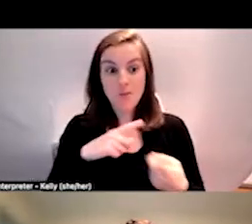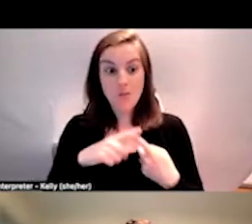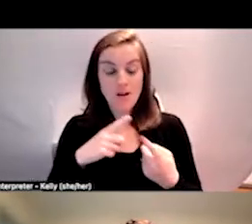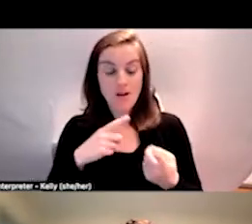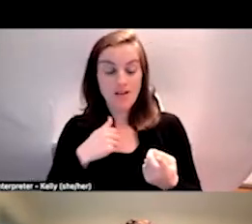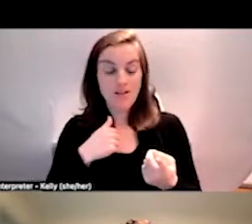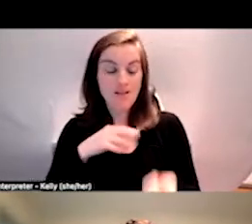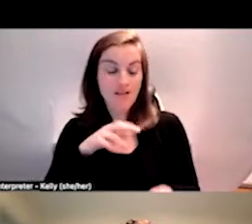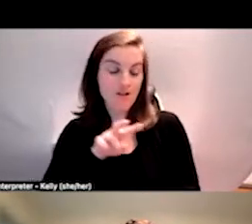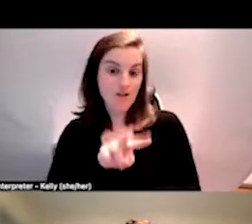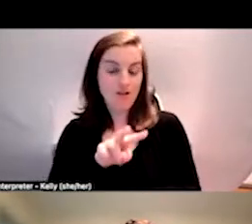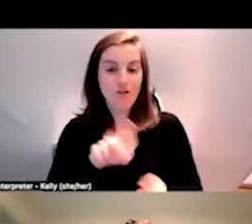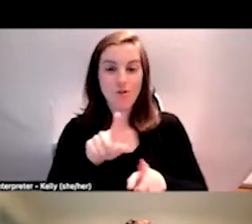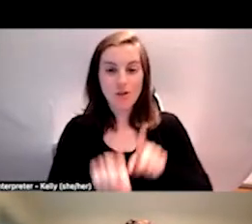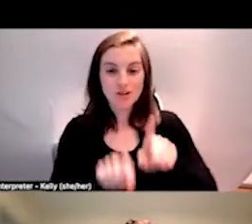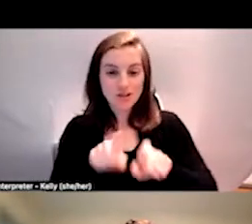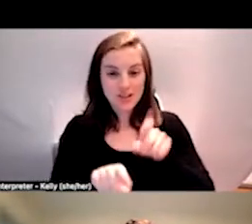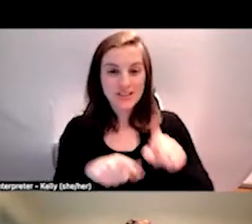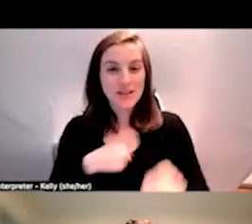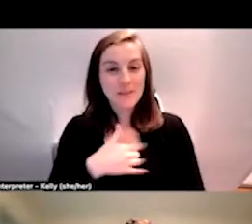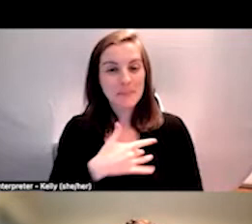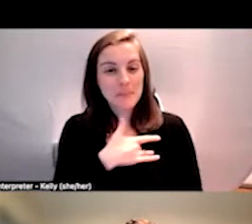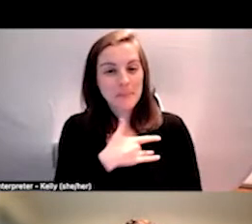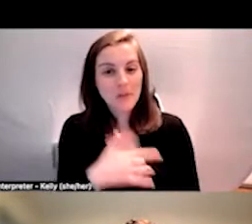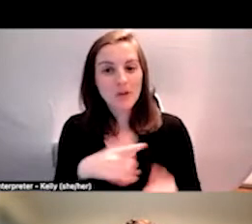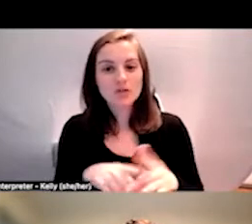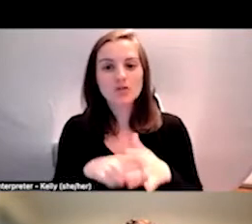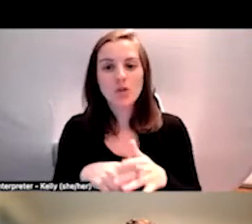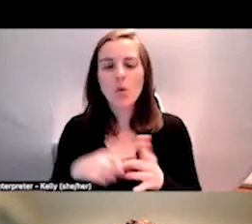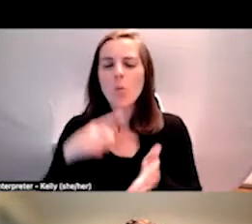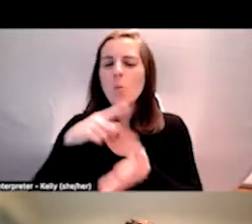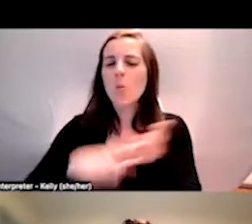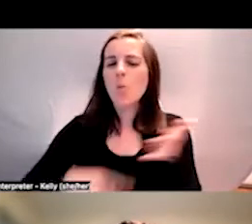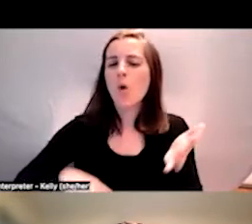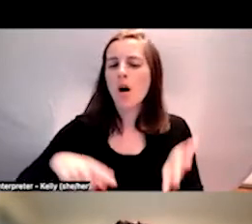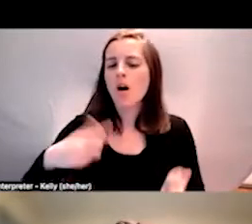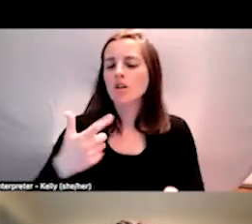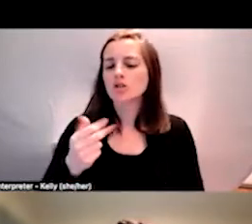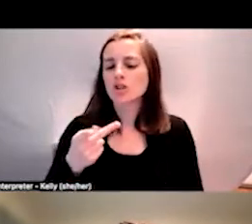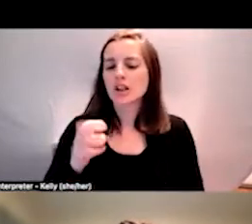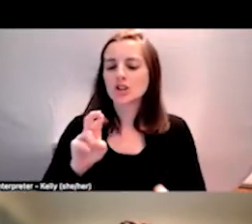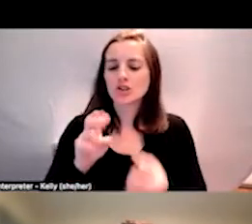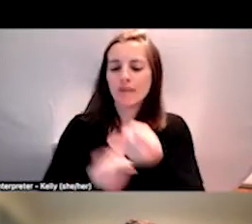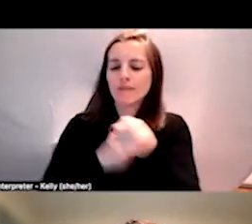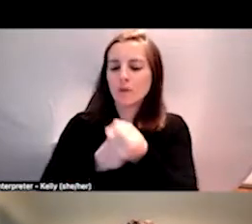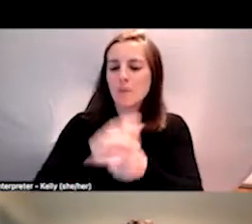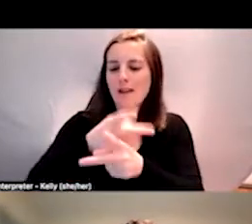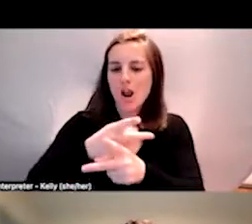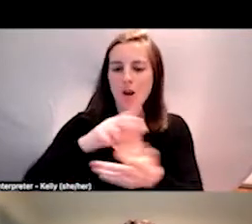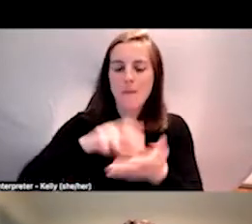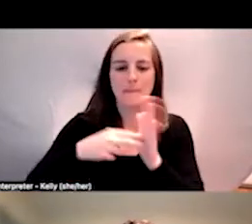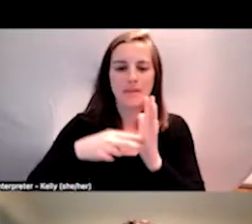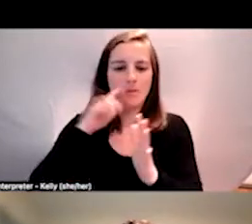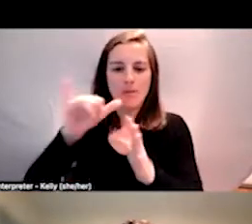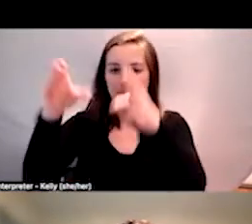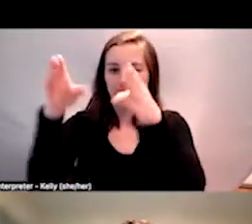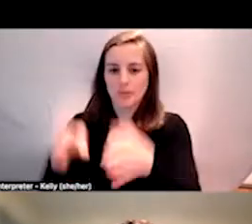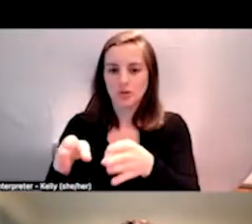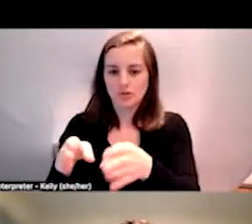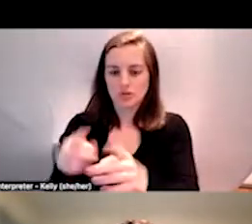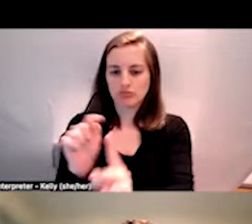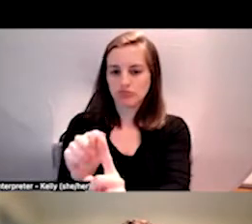conversation points, I start with a question of like, what does gender affirming care mean to the individual and the individual person in front of me who is my